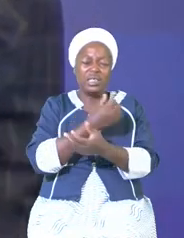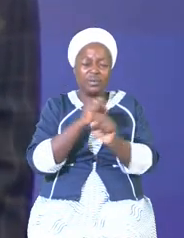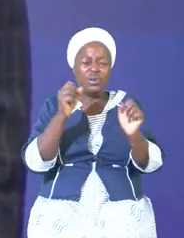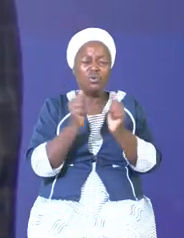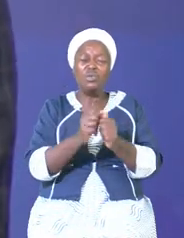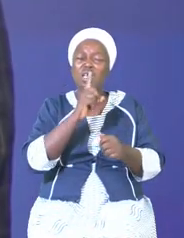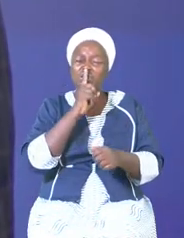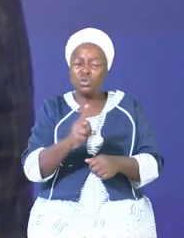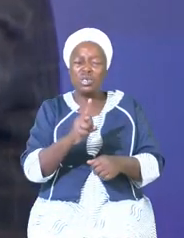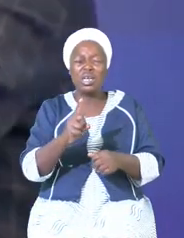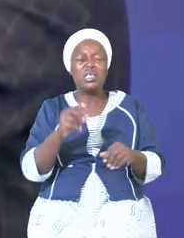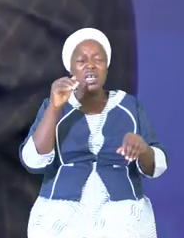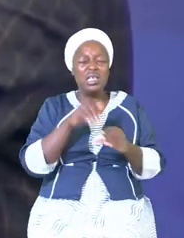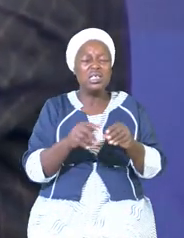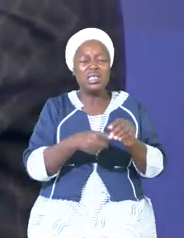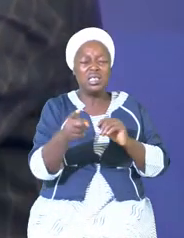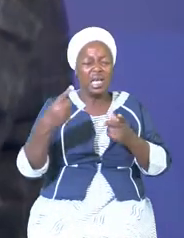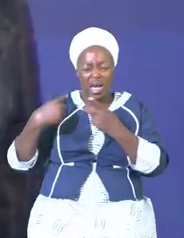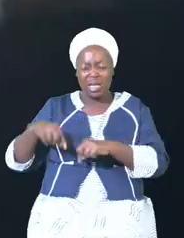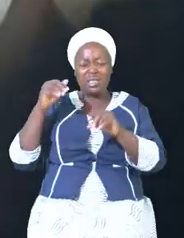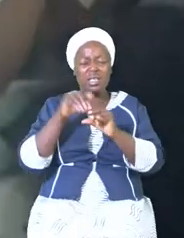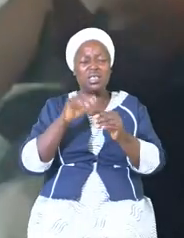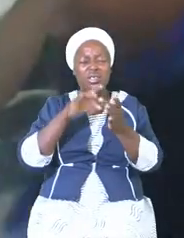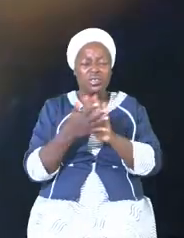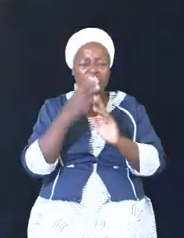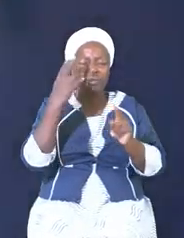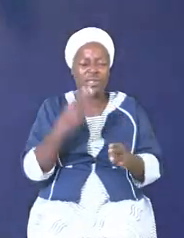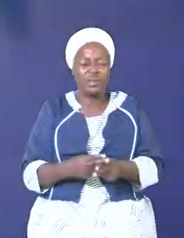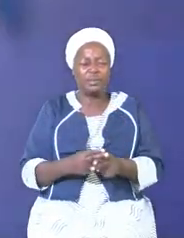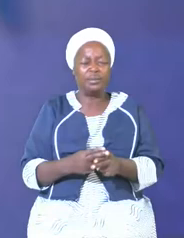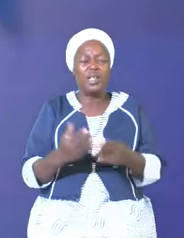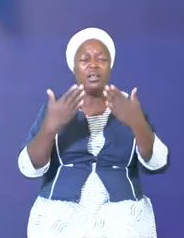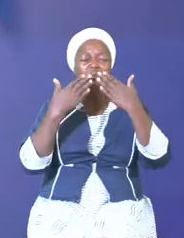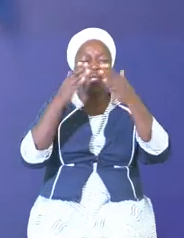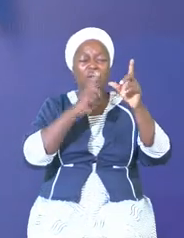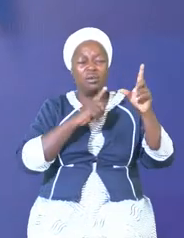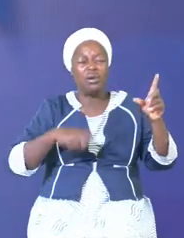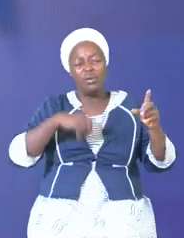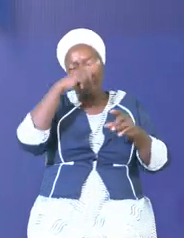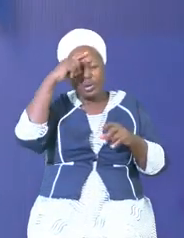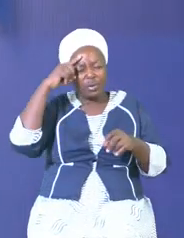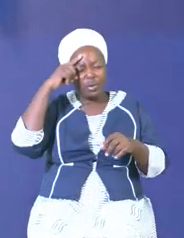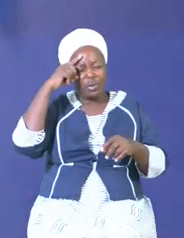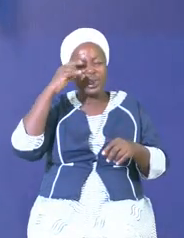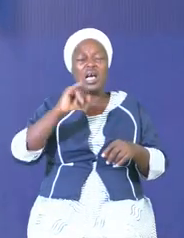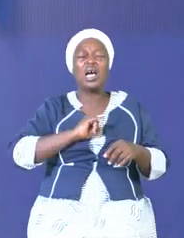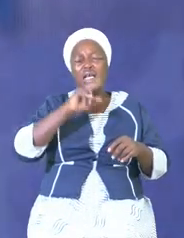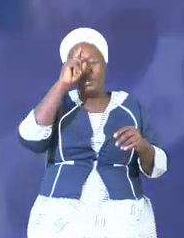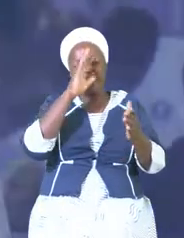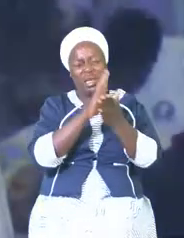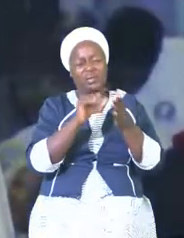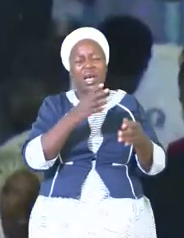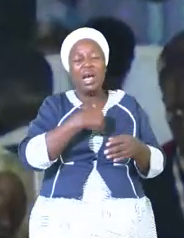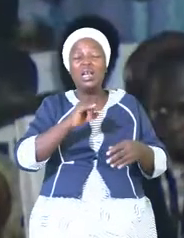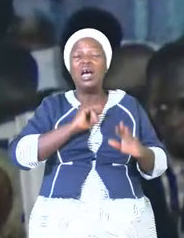their heart, in Jesus' name. Thank you, Lord, because I believe and I know